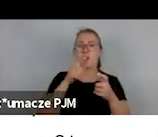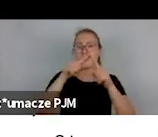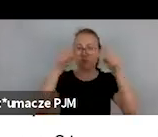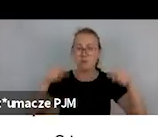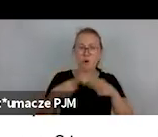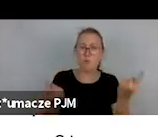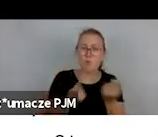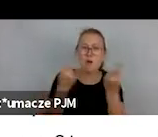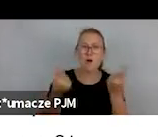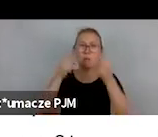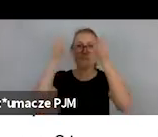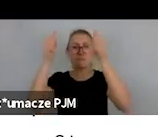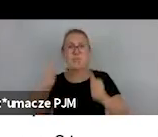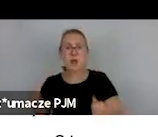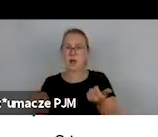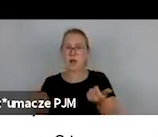place